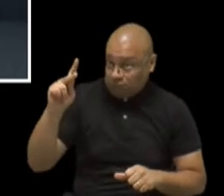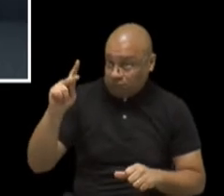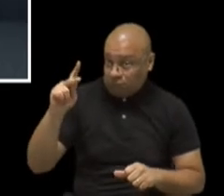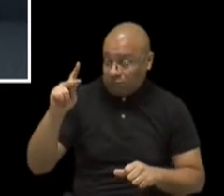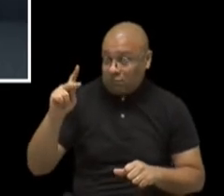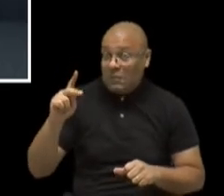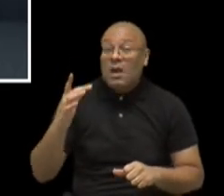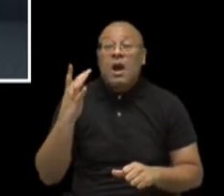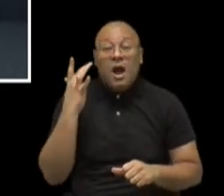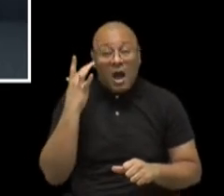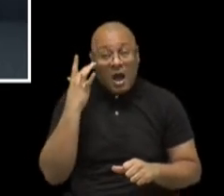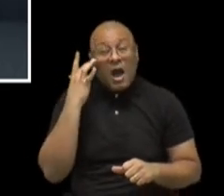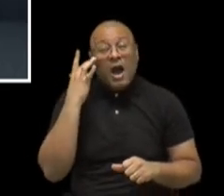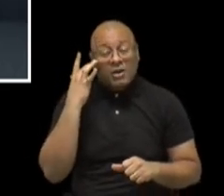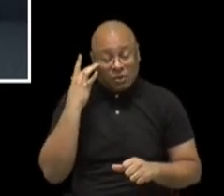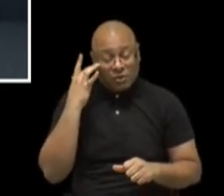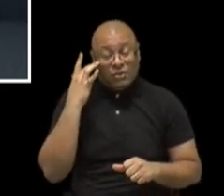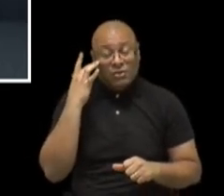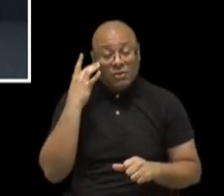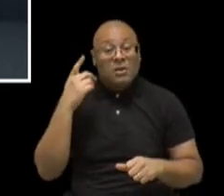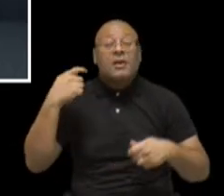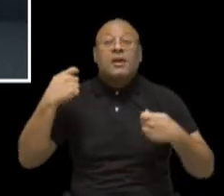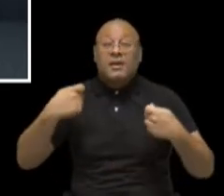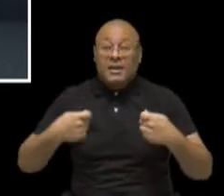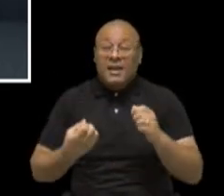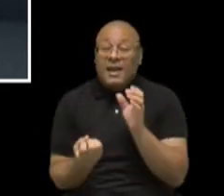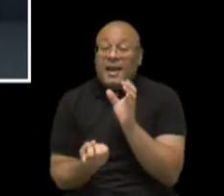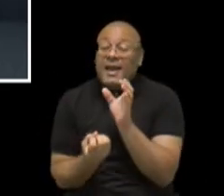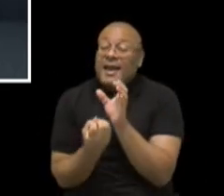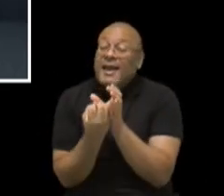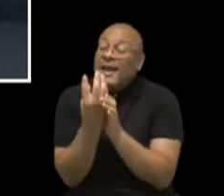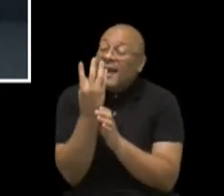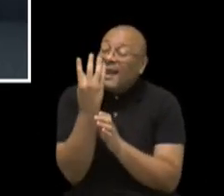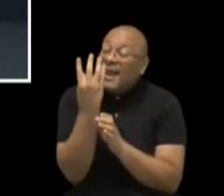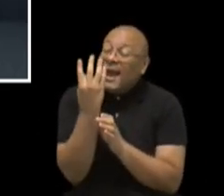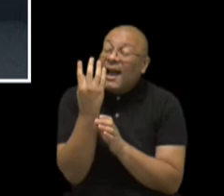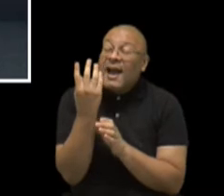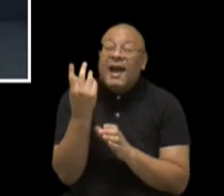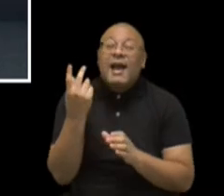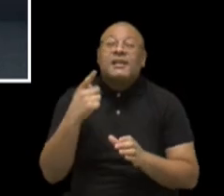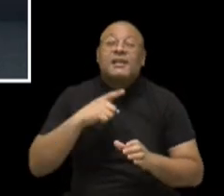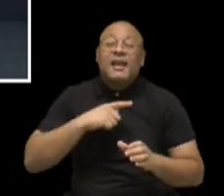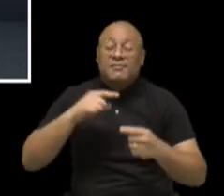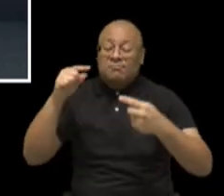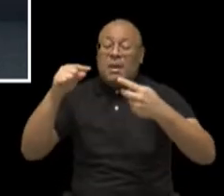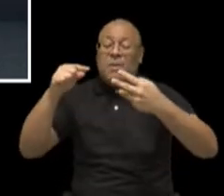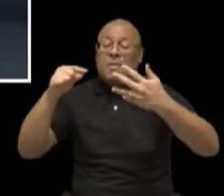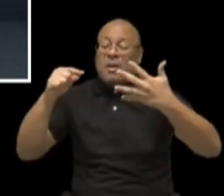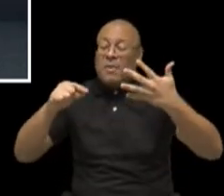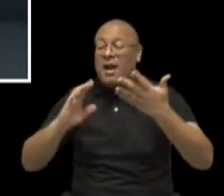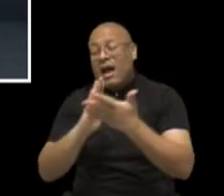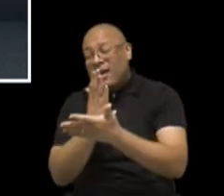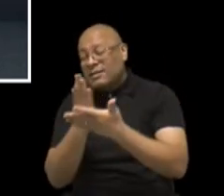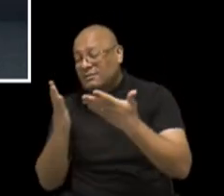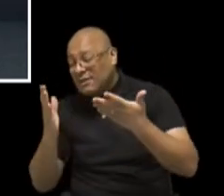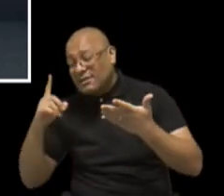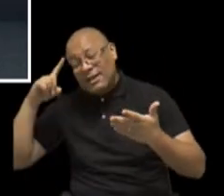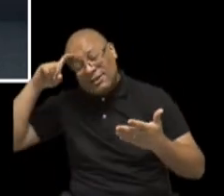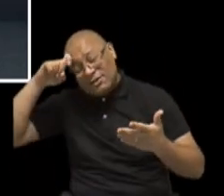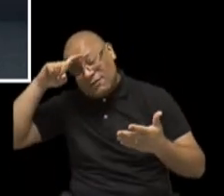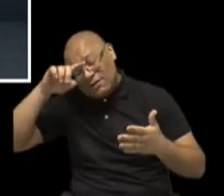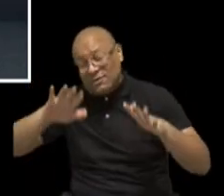be really creative, you need to get bored. You know, that's an important aspect. And that's something really difficult to